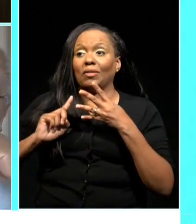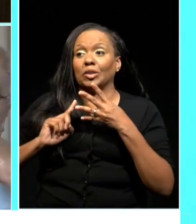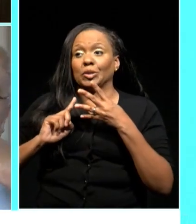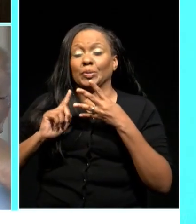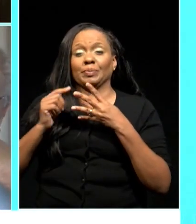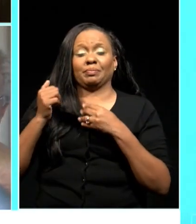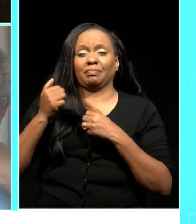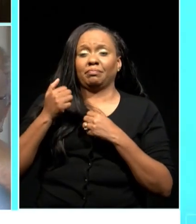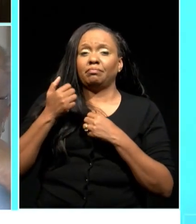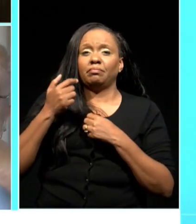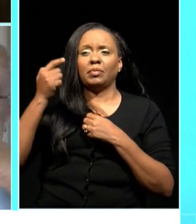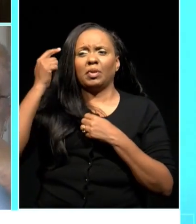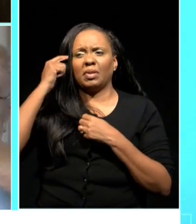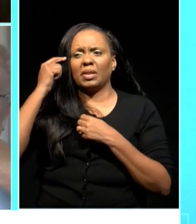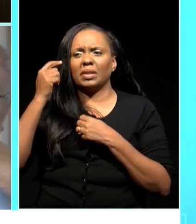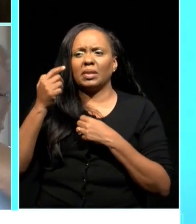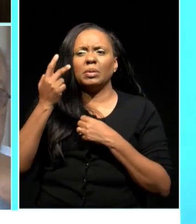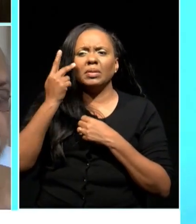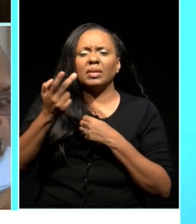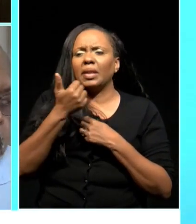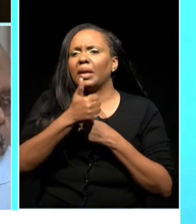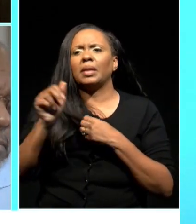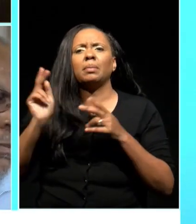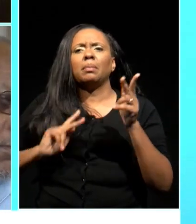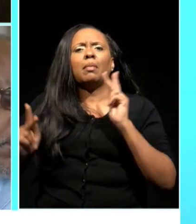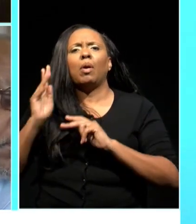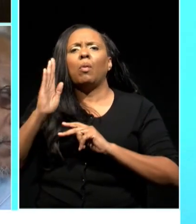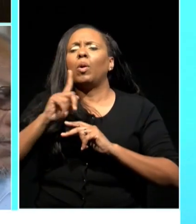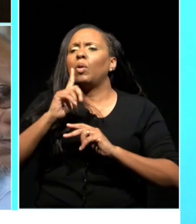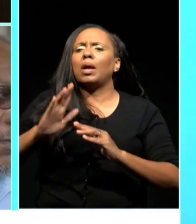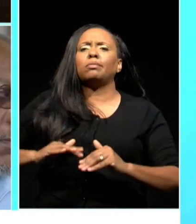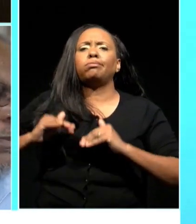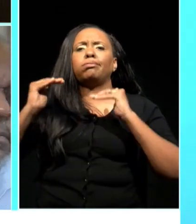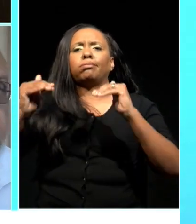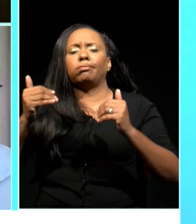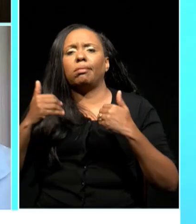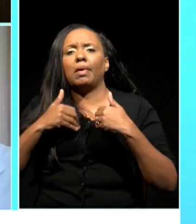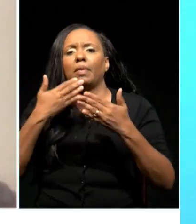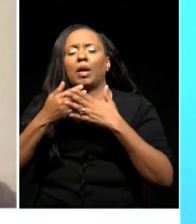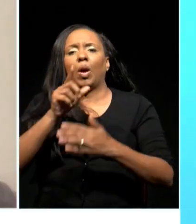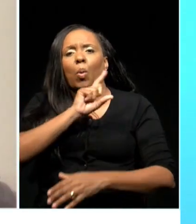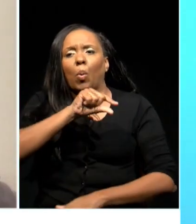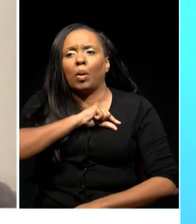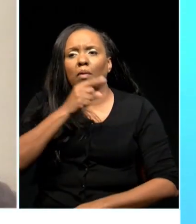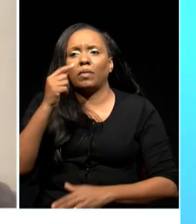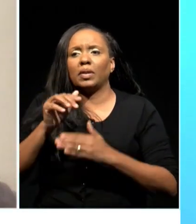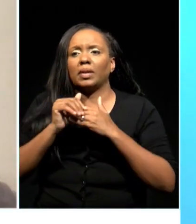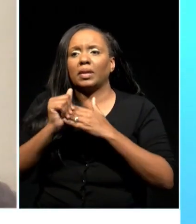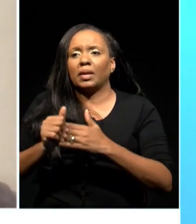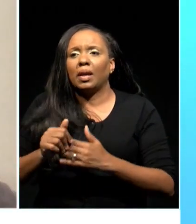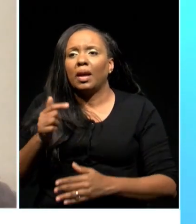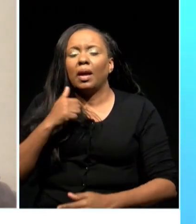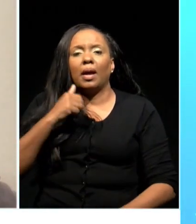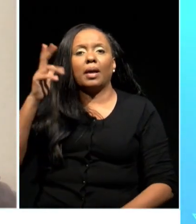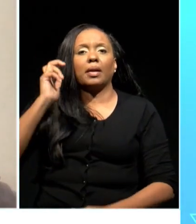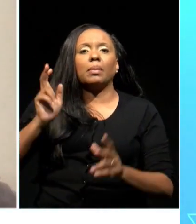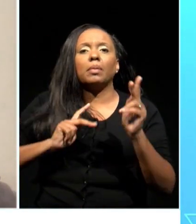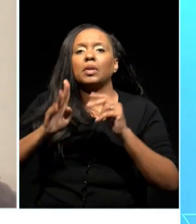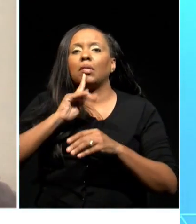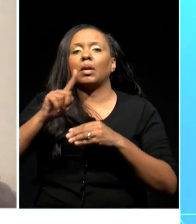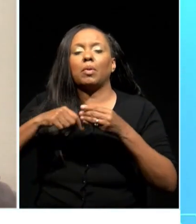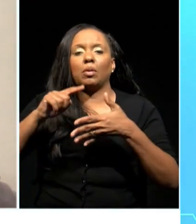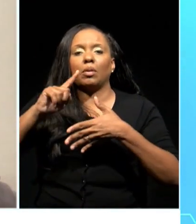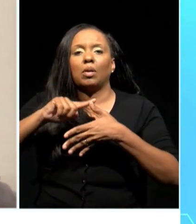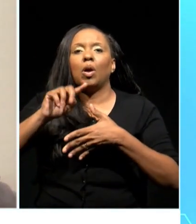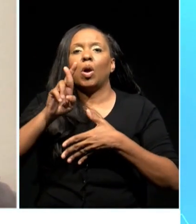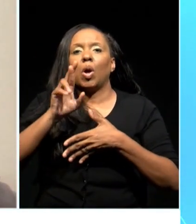think are going to rise to the top, or who seem to have the kind of qualities necessary to lead the party? I'm hearing a lot of good things about Ronnie Yearwood. I'm hearing good things